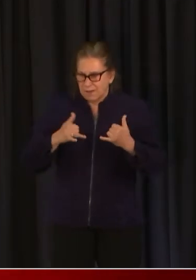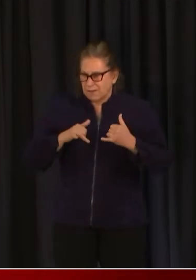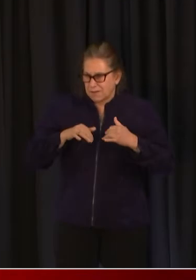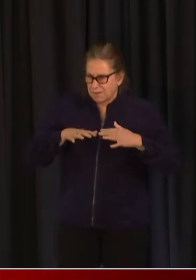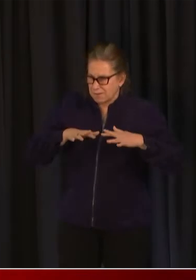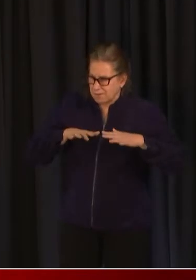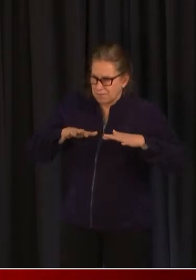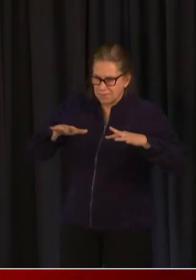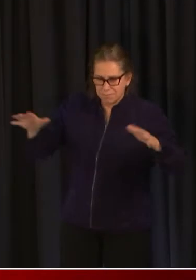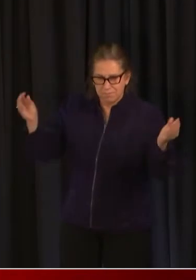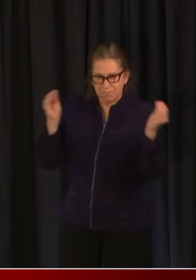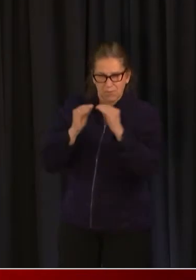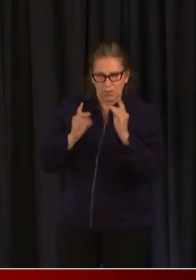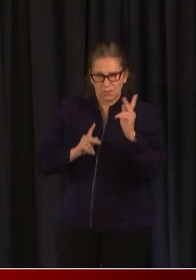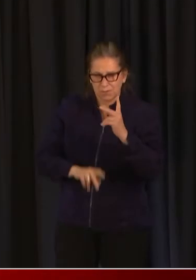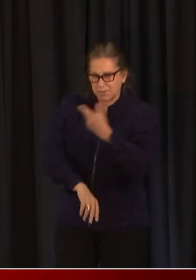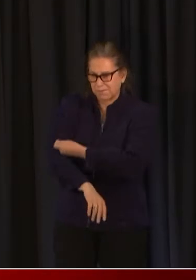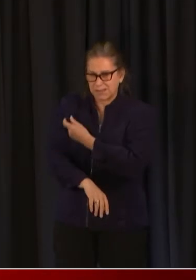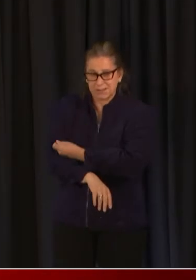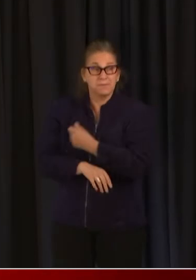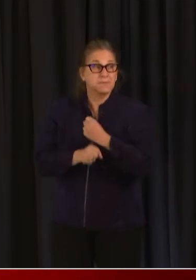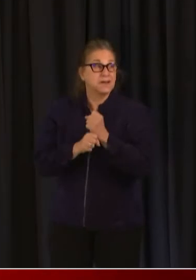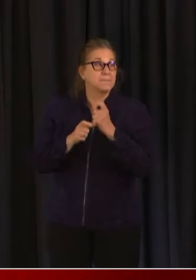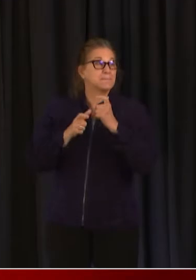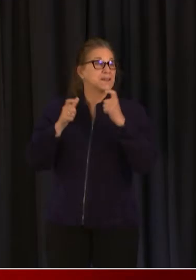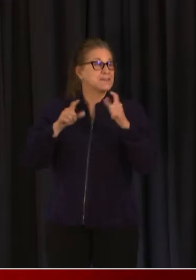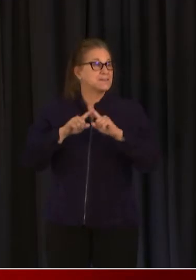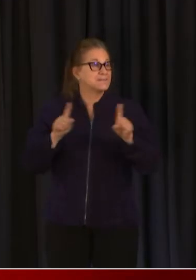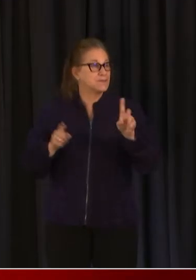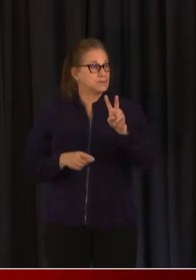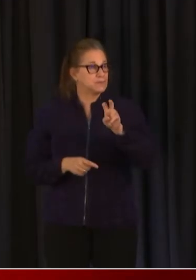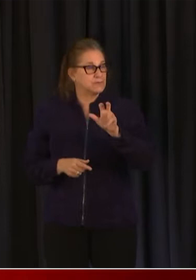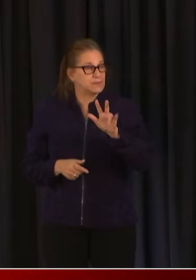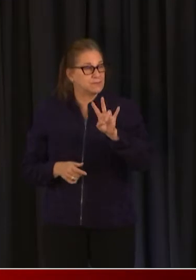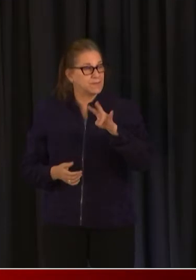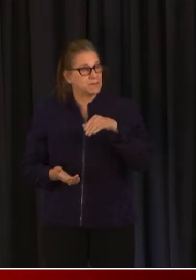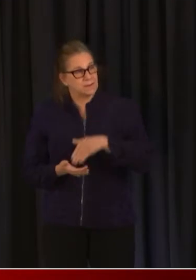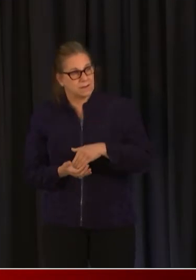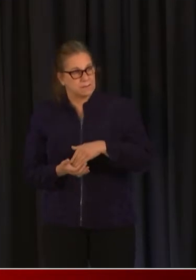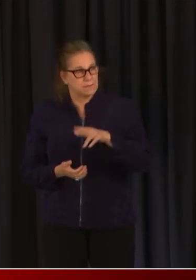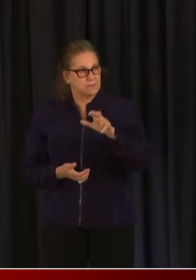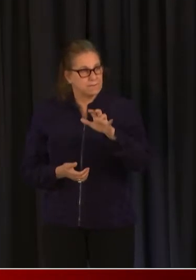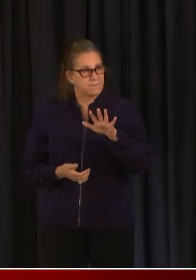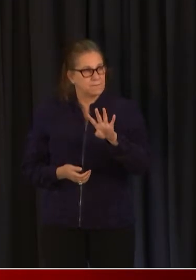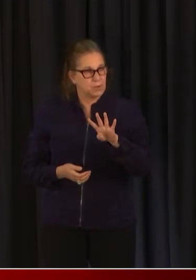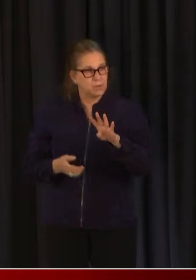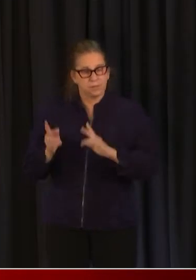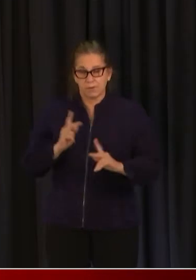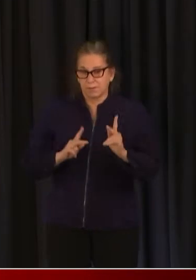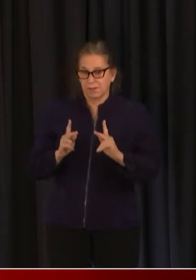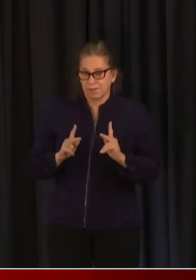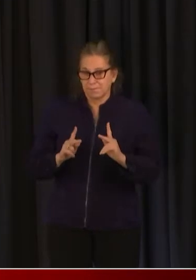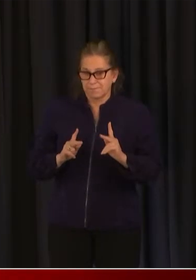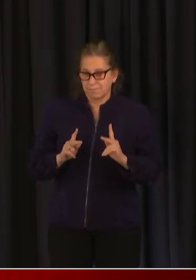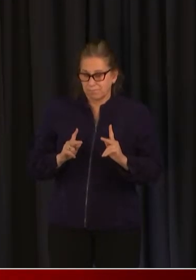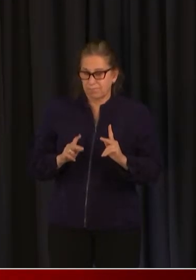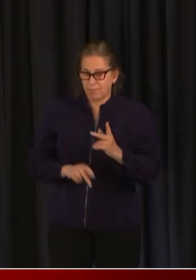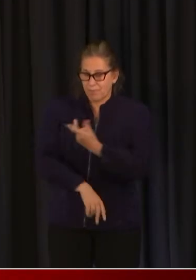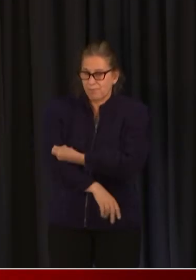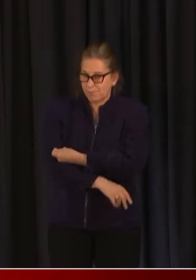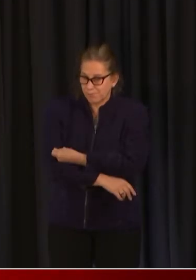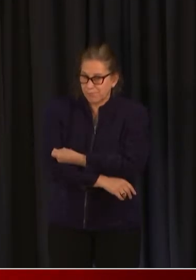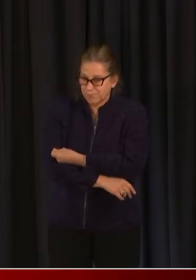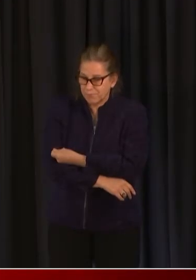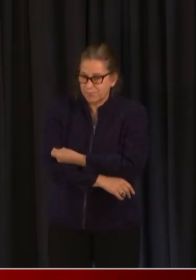a difference. I want to show our most recent vaccination data. So we